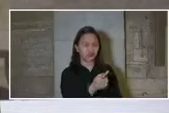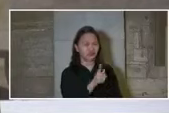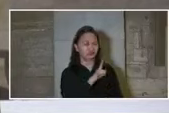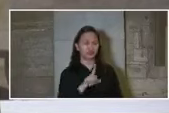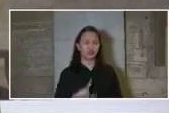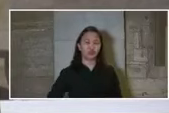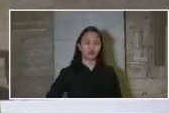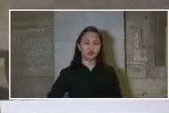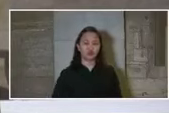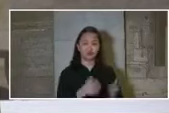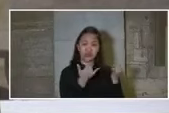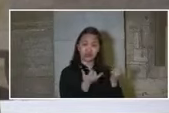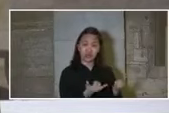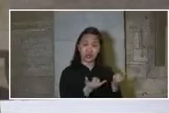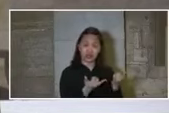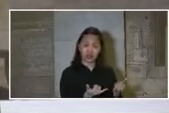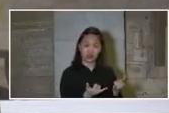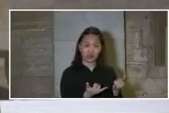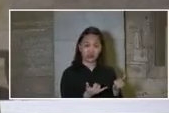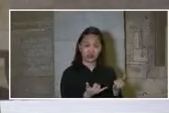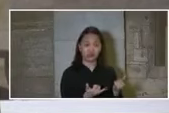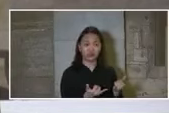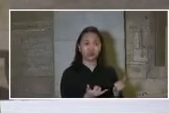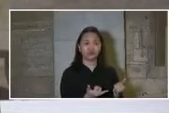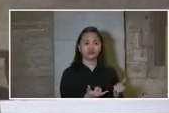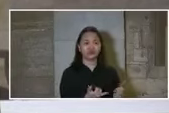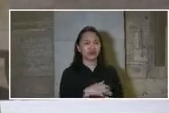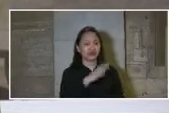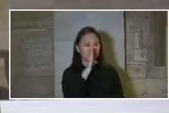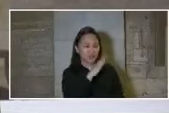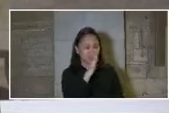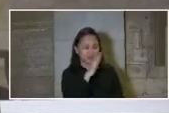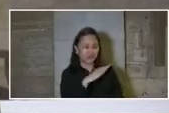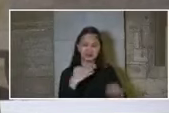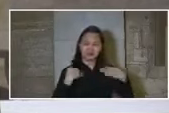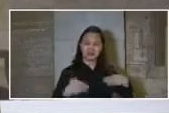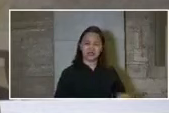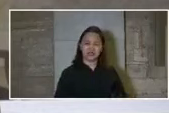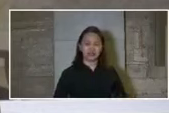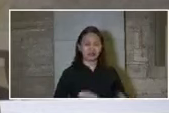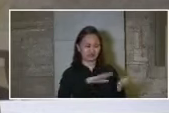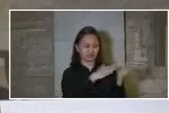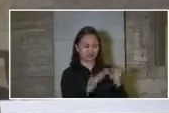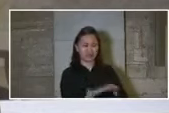"Lord, by now there will be a stench. He has been dead for 4 days."